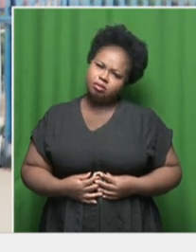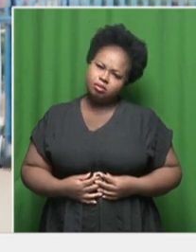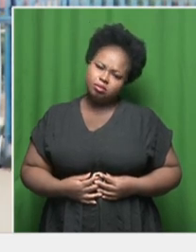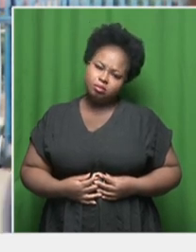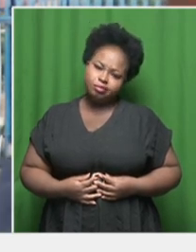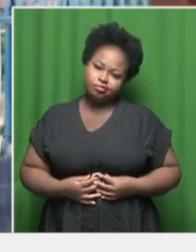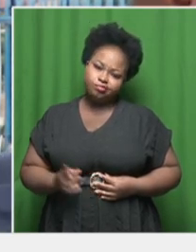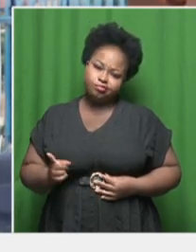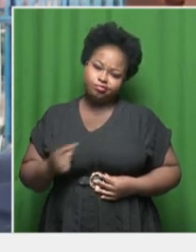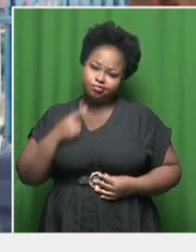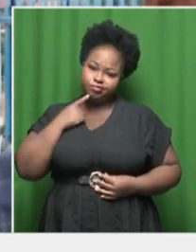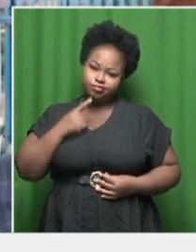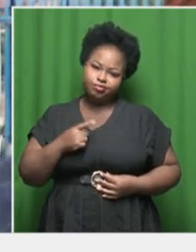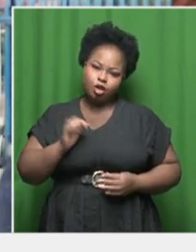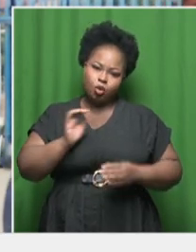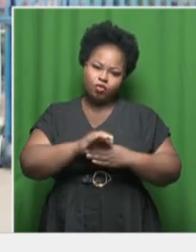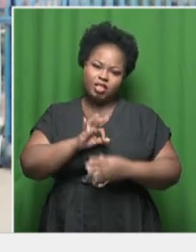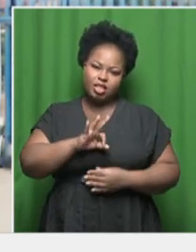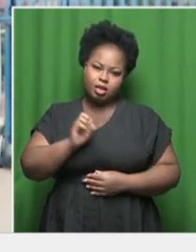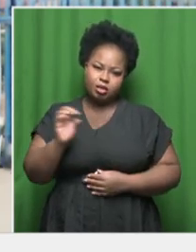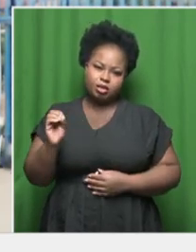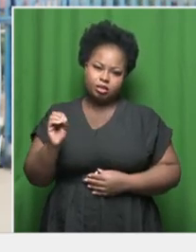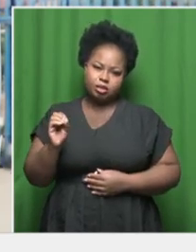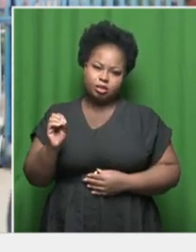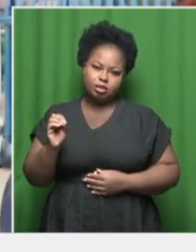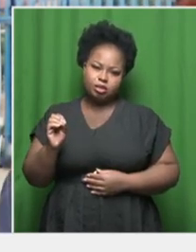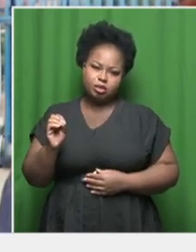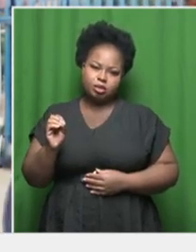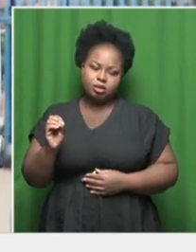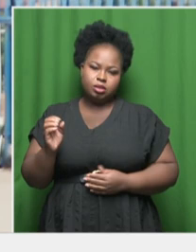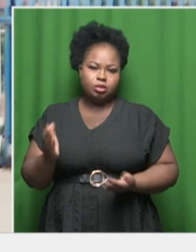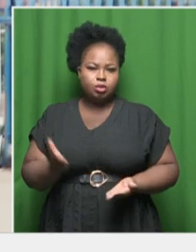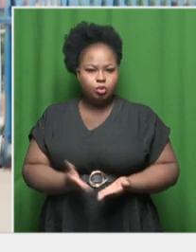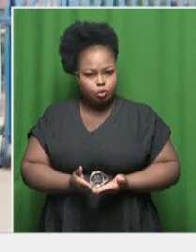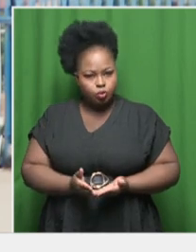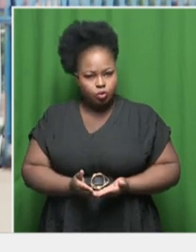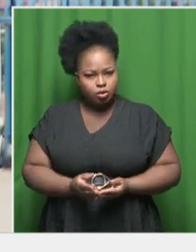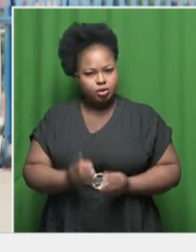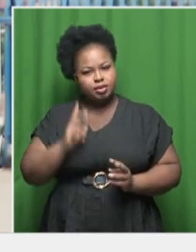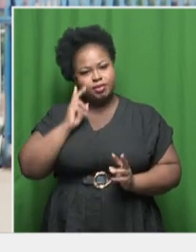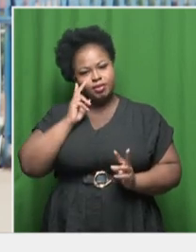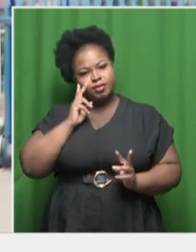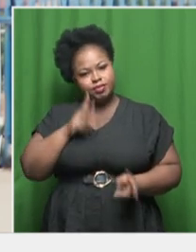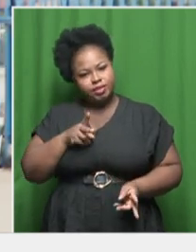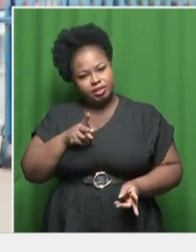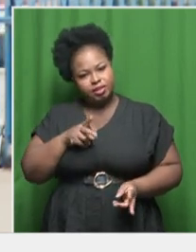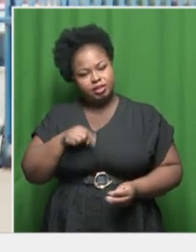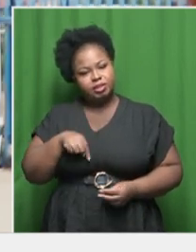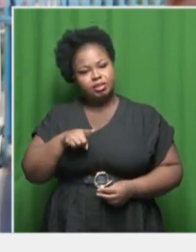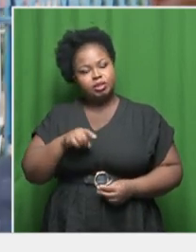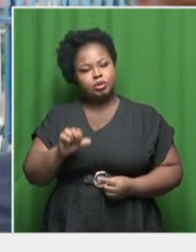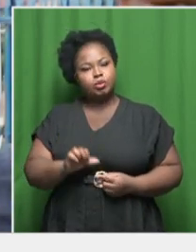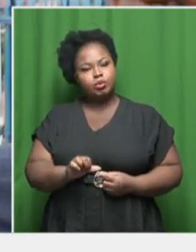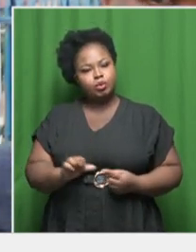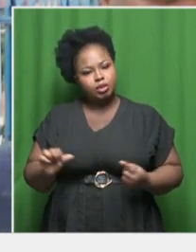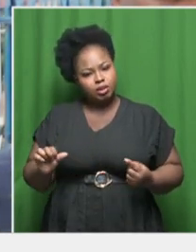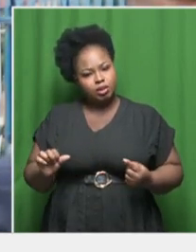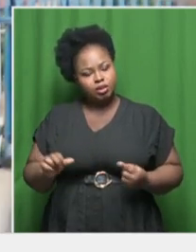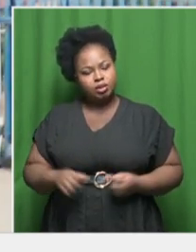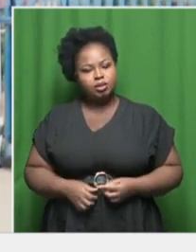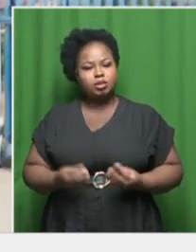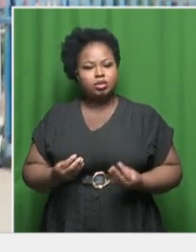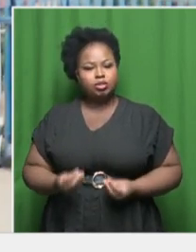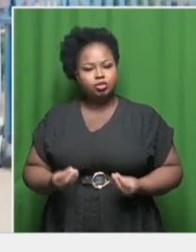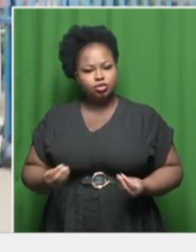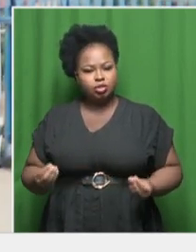they said more than 300 schools will be visited during this week to immunize children and to get a booster